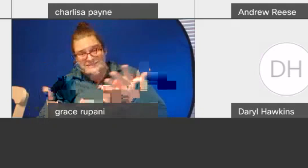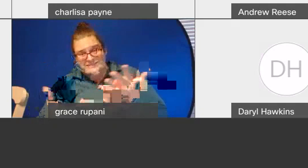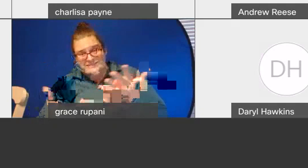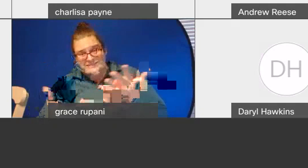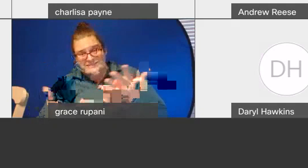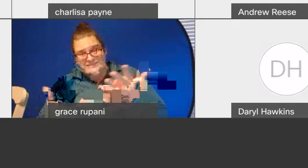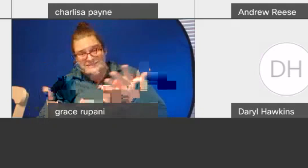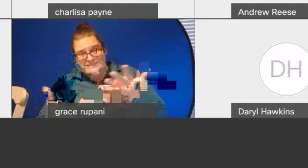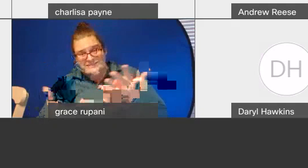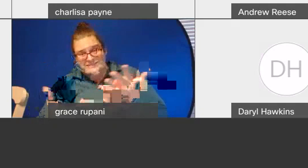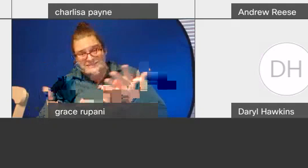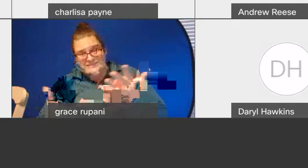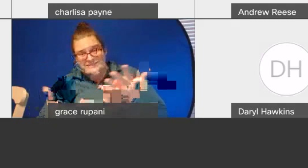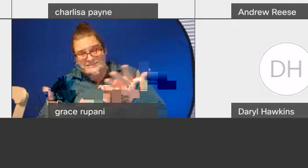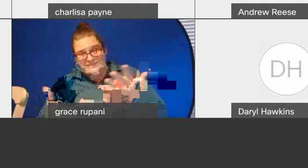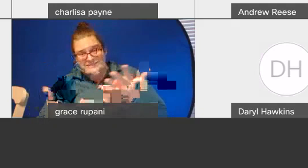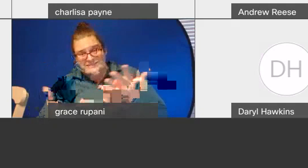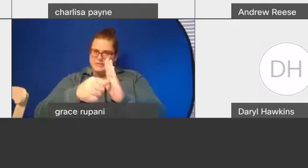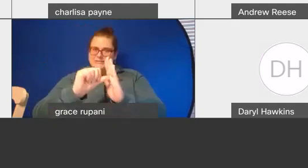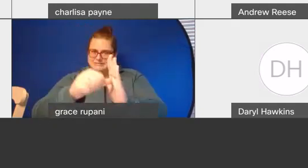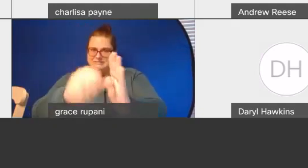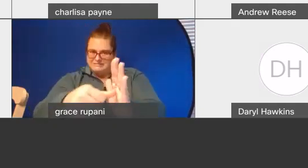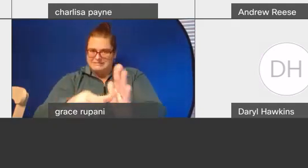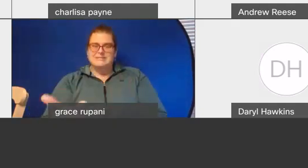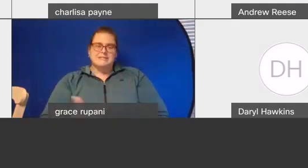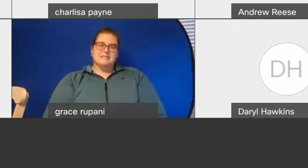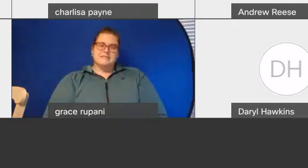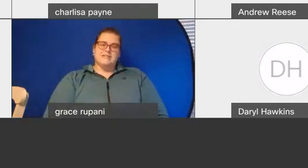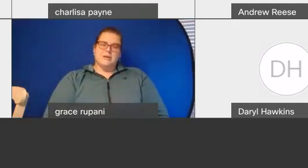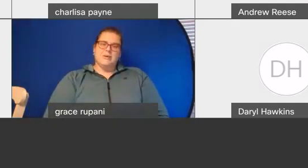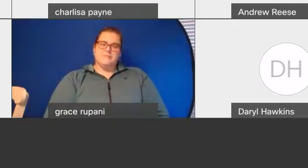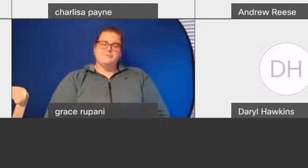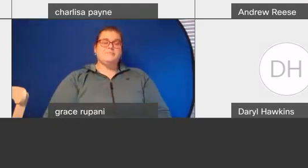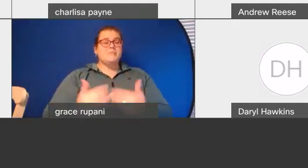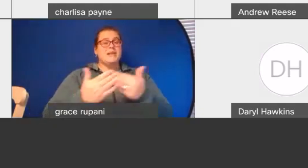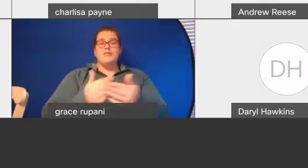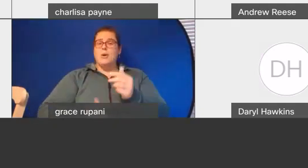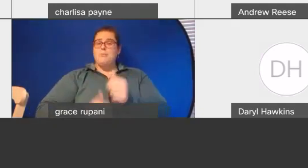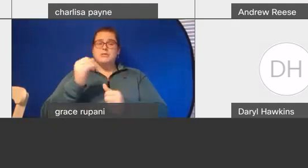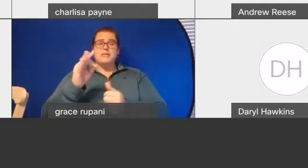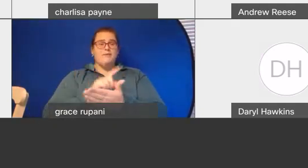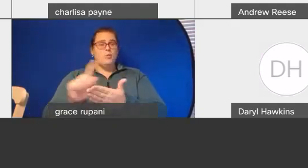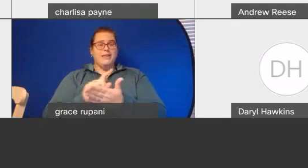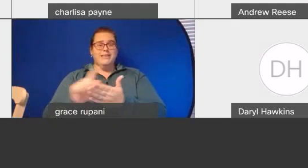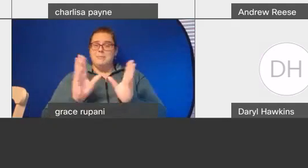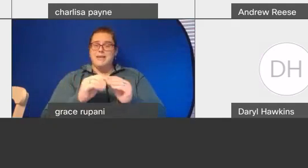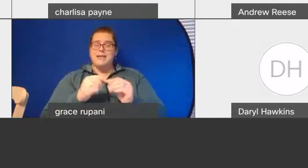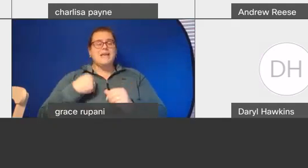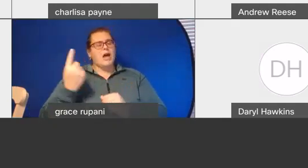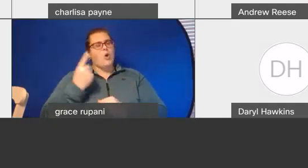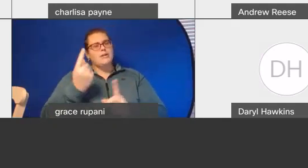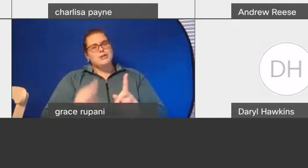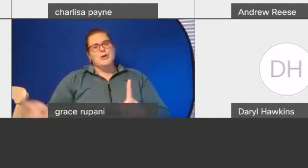we haven't said, although in most of these weekly meetings, I always get back to the